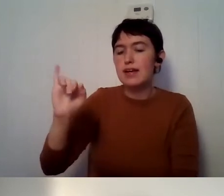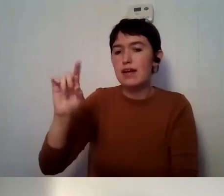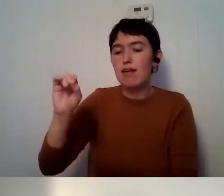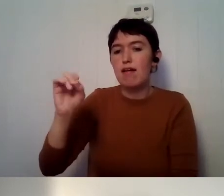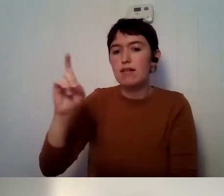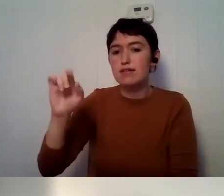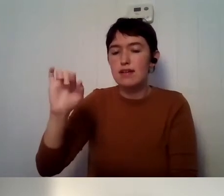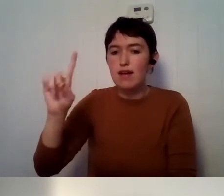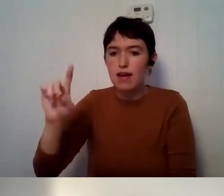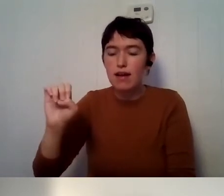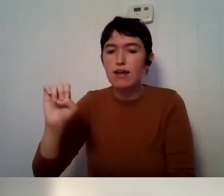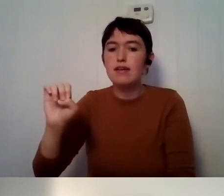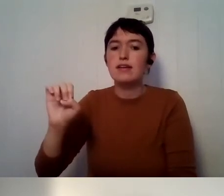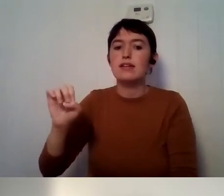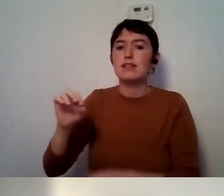go to